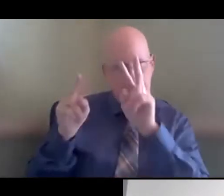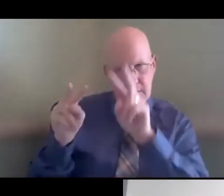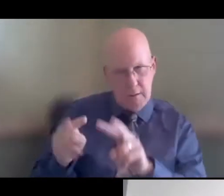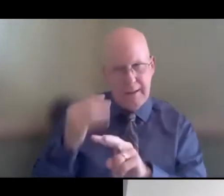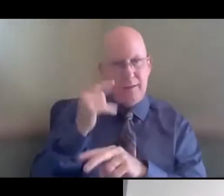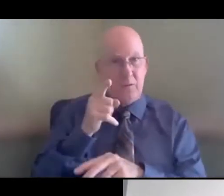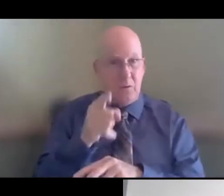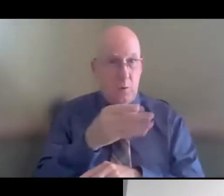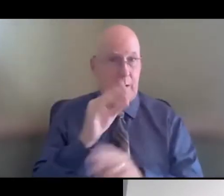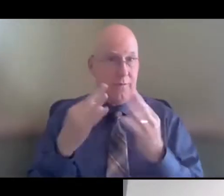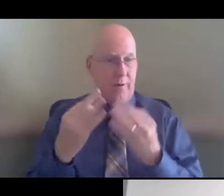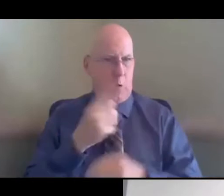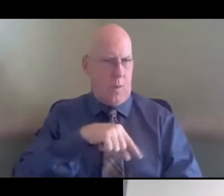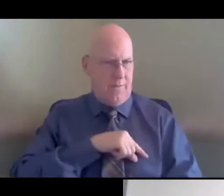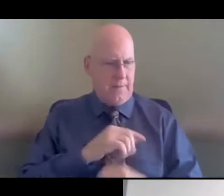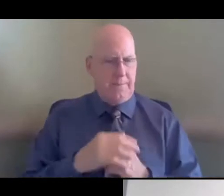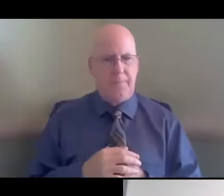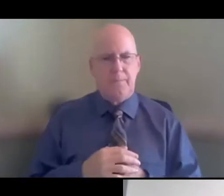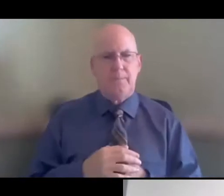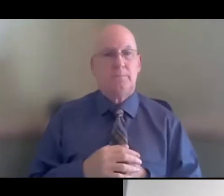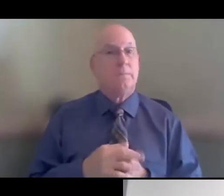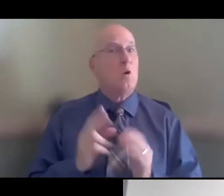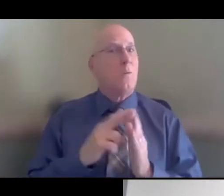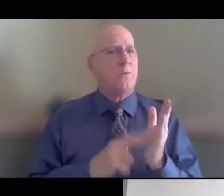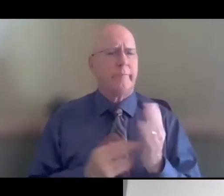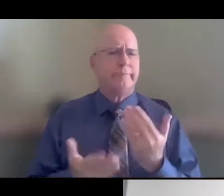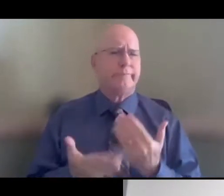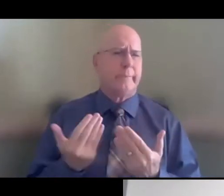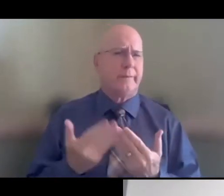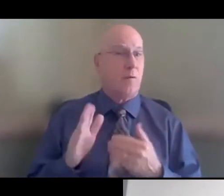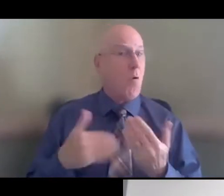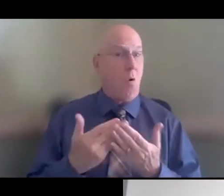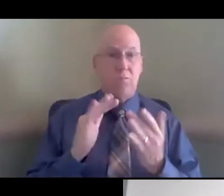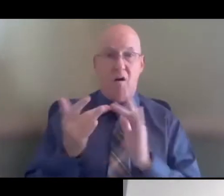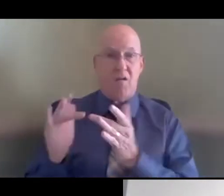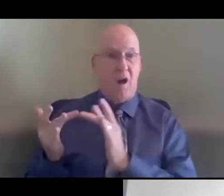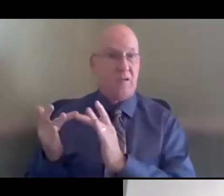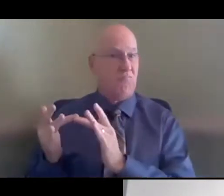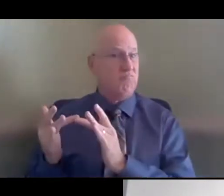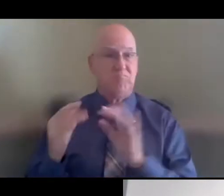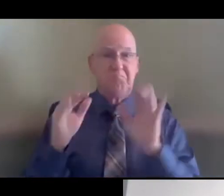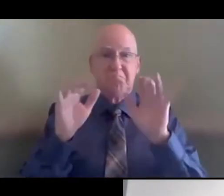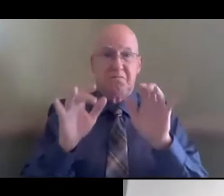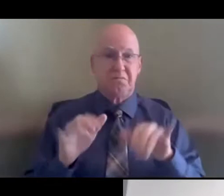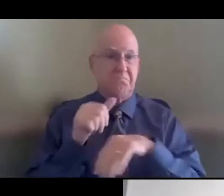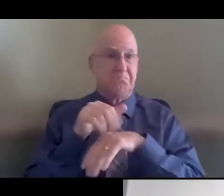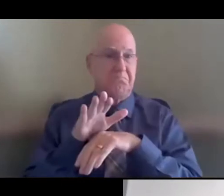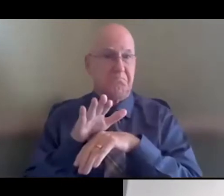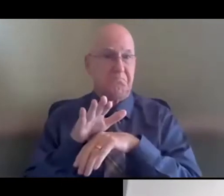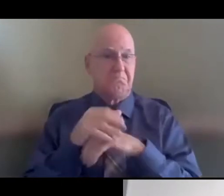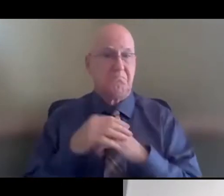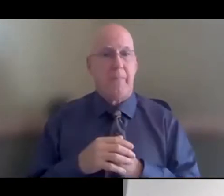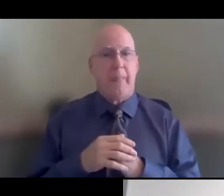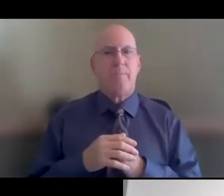account. Enrollment's pretty quick and easy. It's done all online. We service this website to